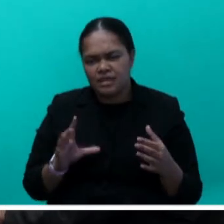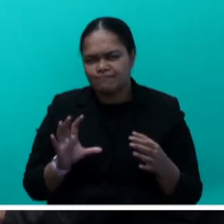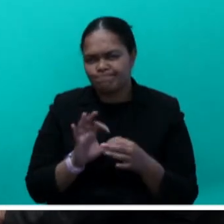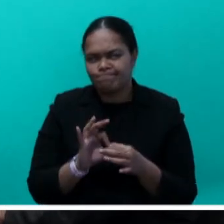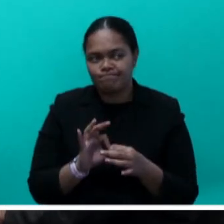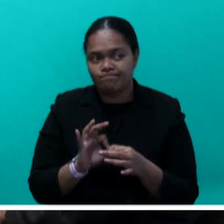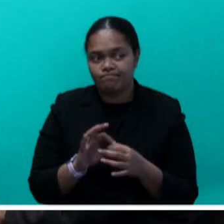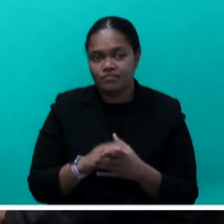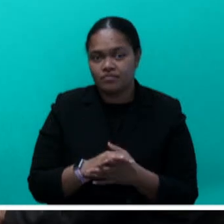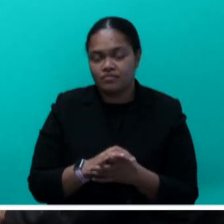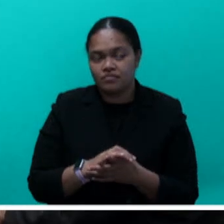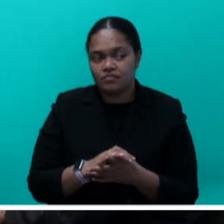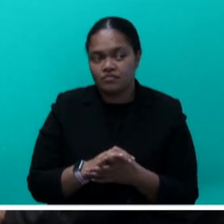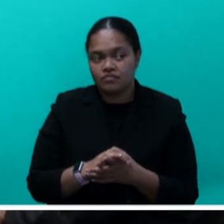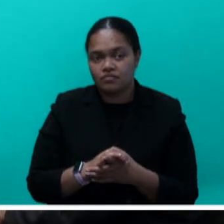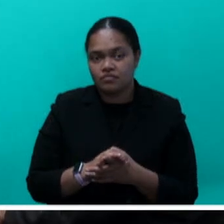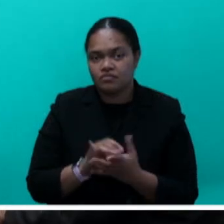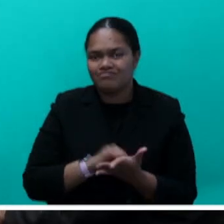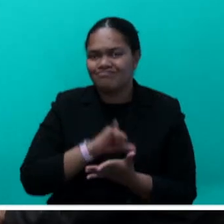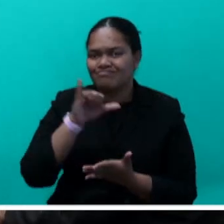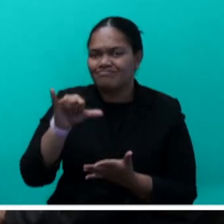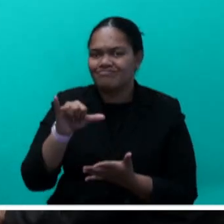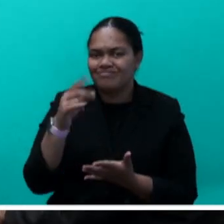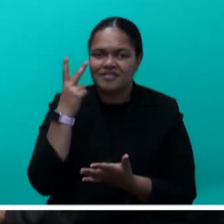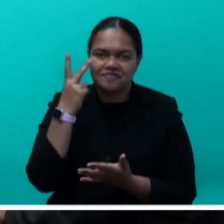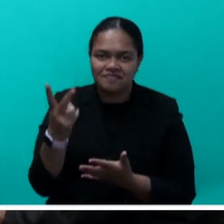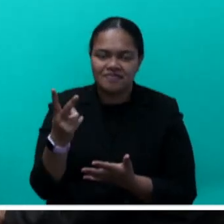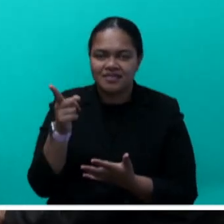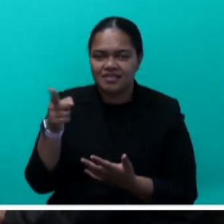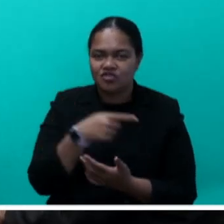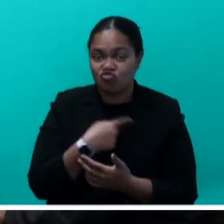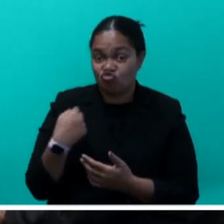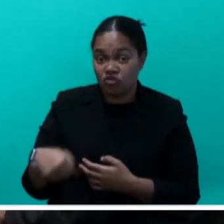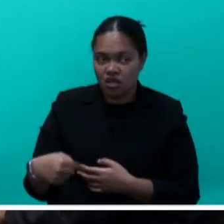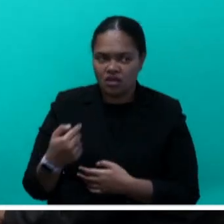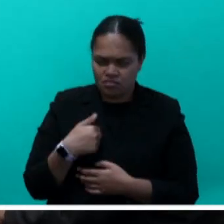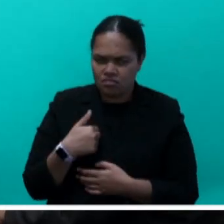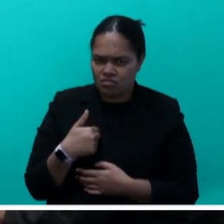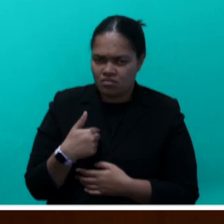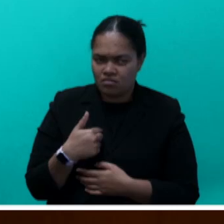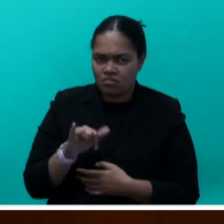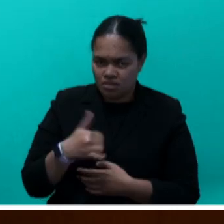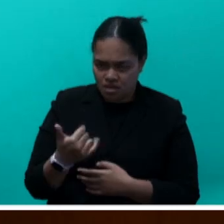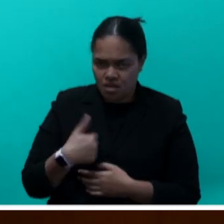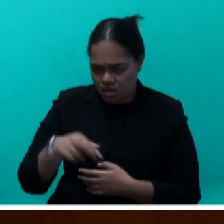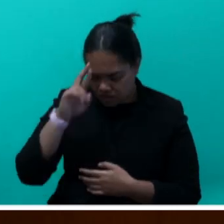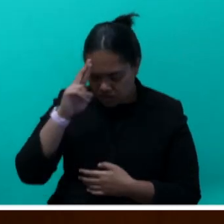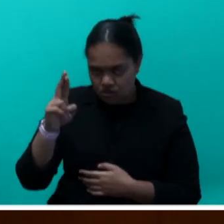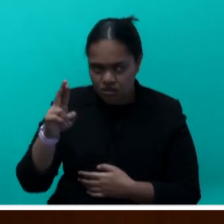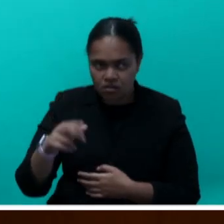state visit to the People's Republic of China, may I, sir, offer words